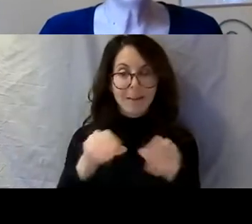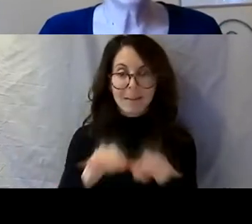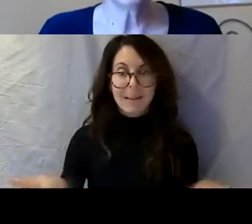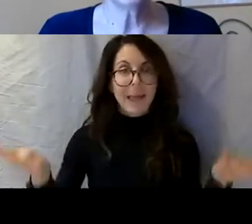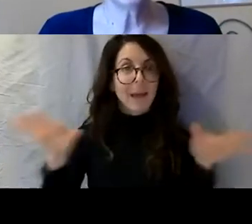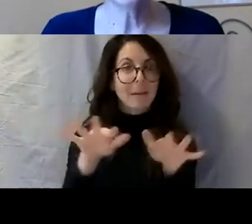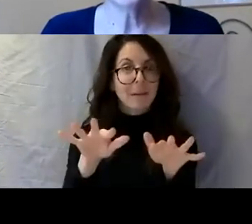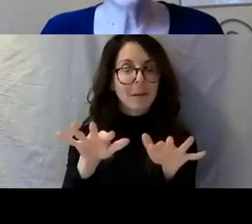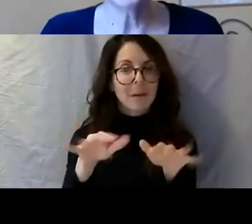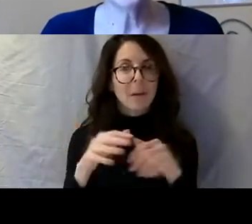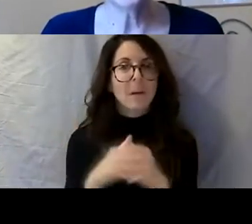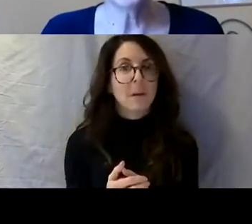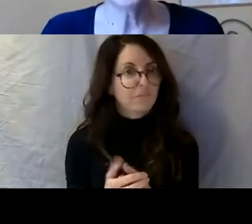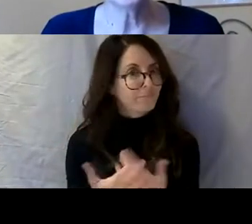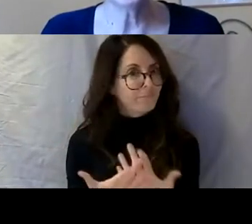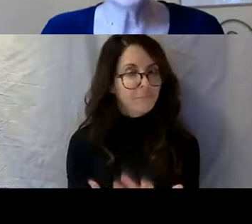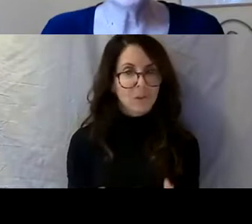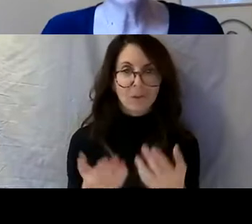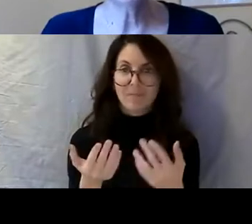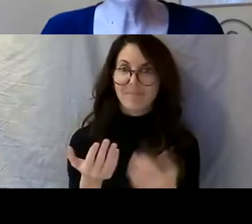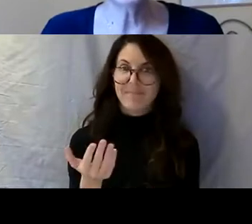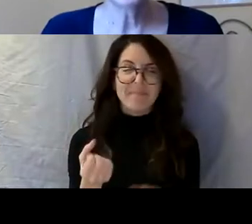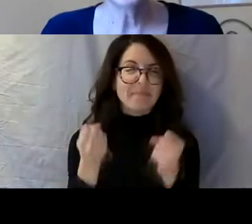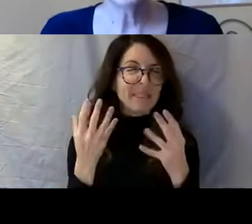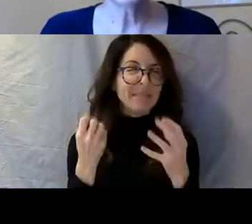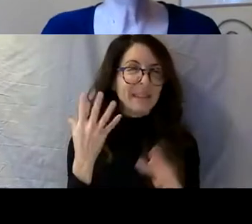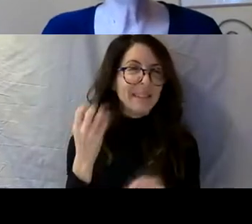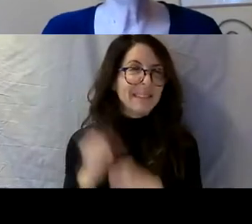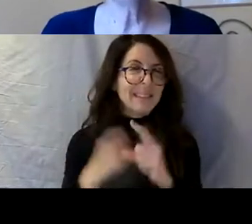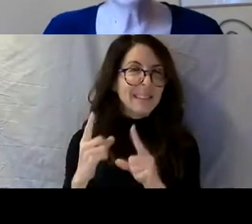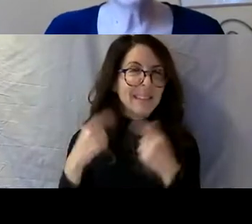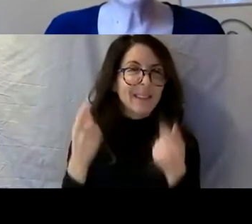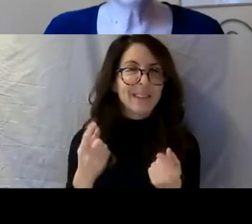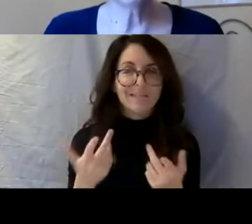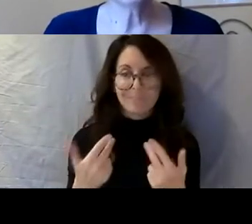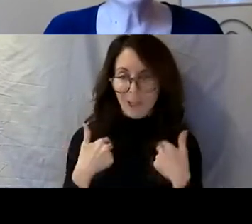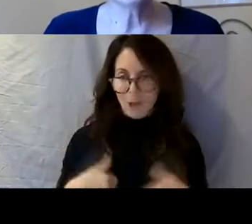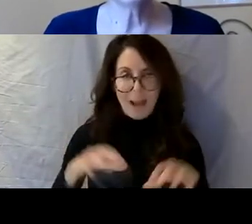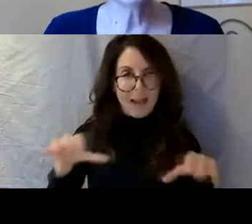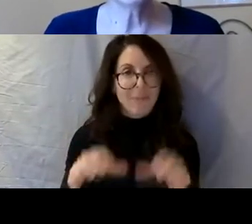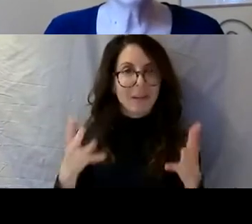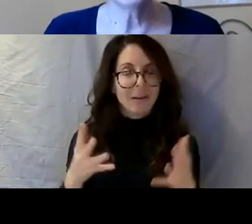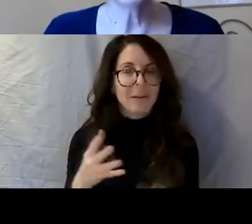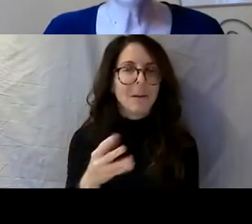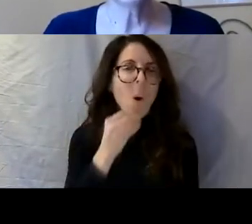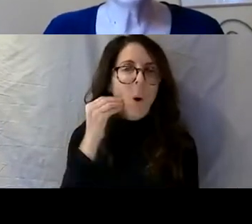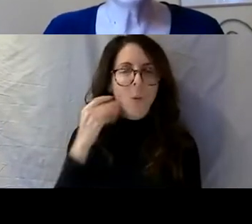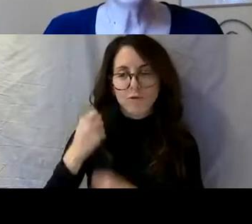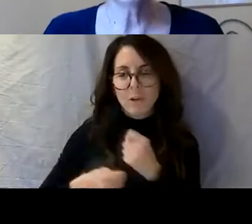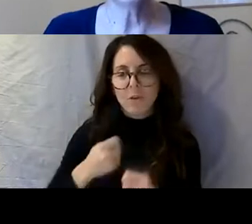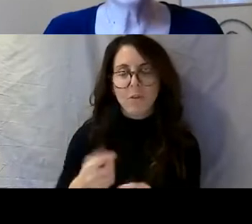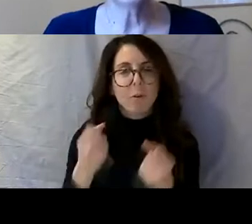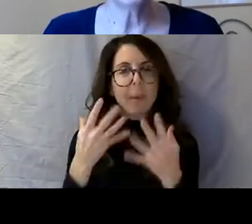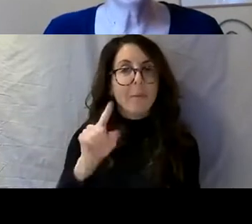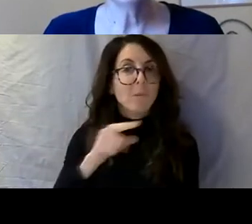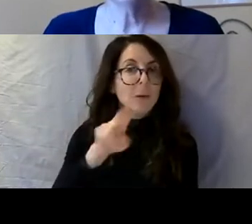been the site of human activity for 15,000 years and has been the traditional home and territory of many First